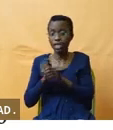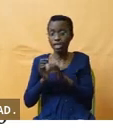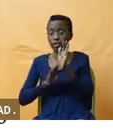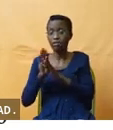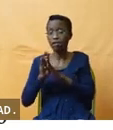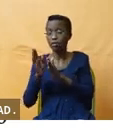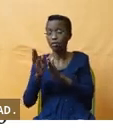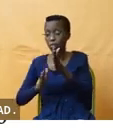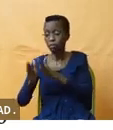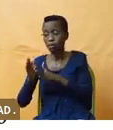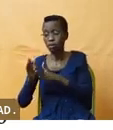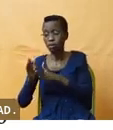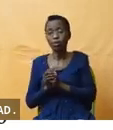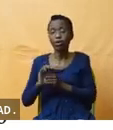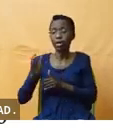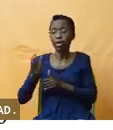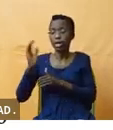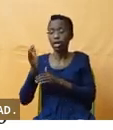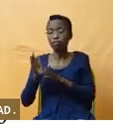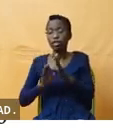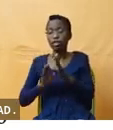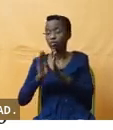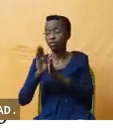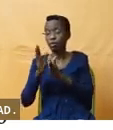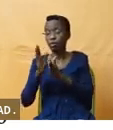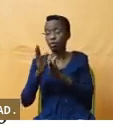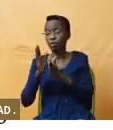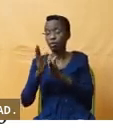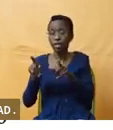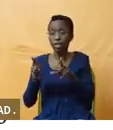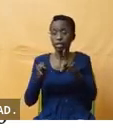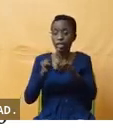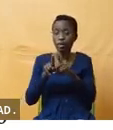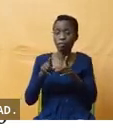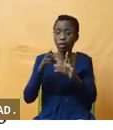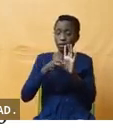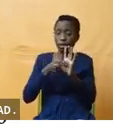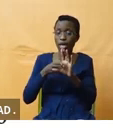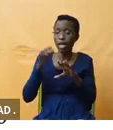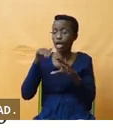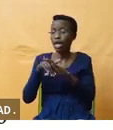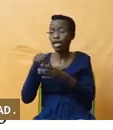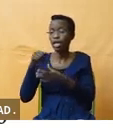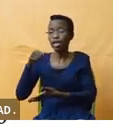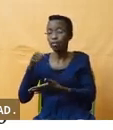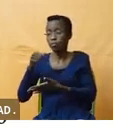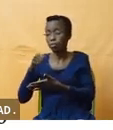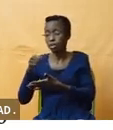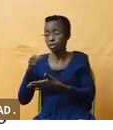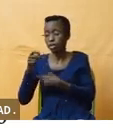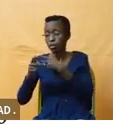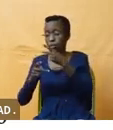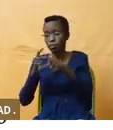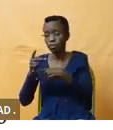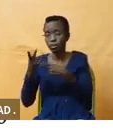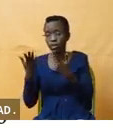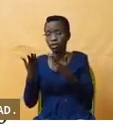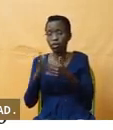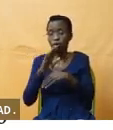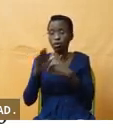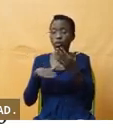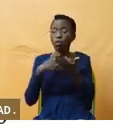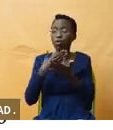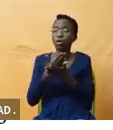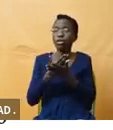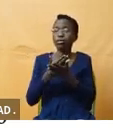county integrated development plan, or even participation in the budget policy statement. All those issues, yes, in as much as they add up to